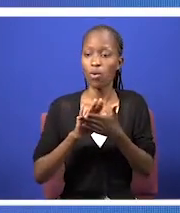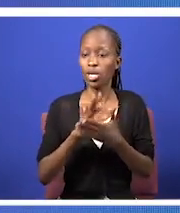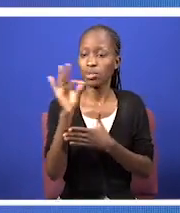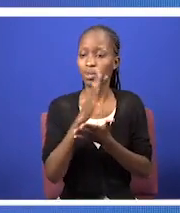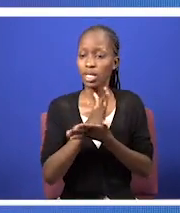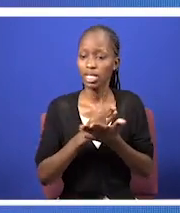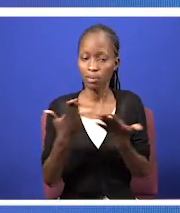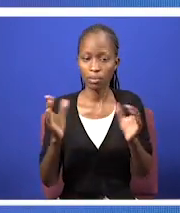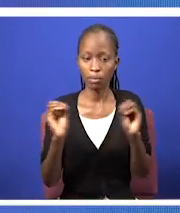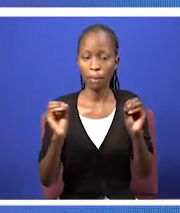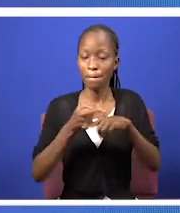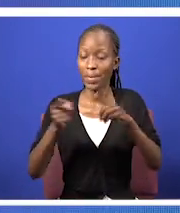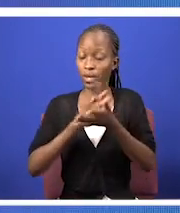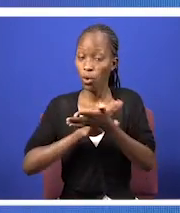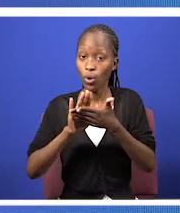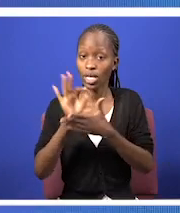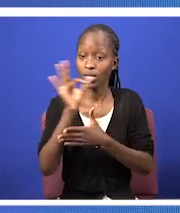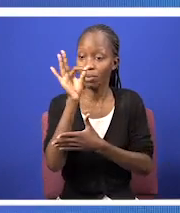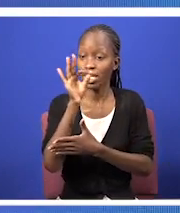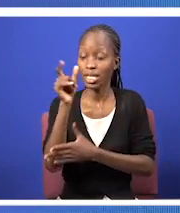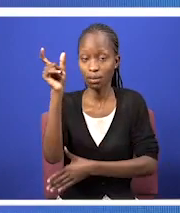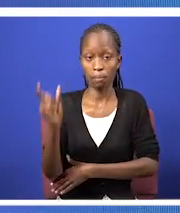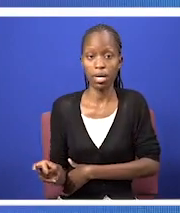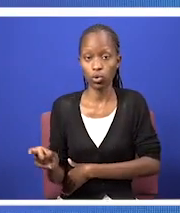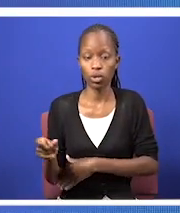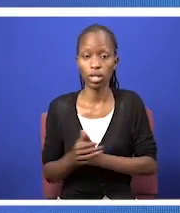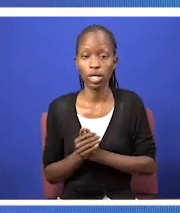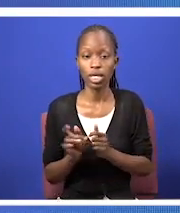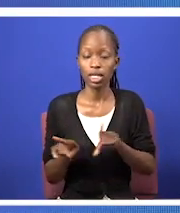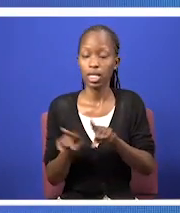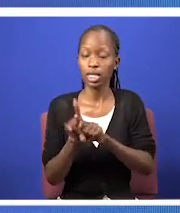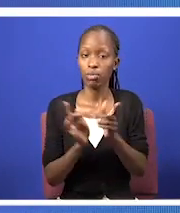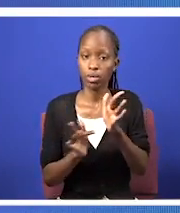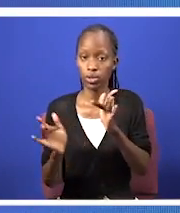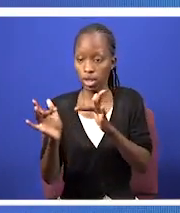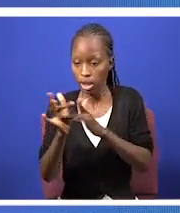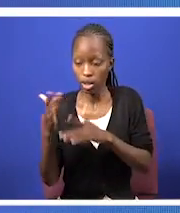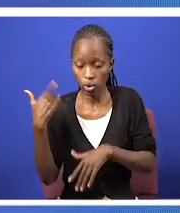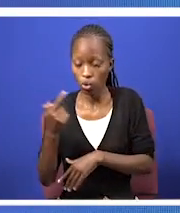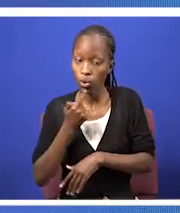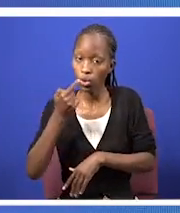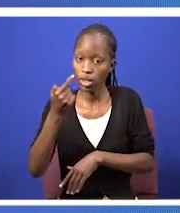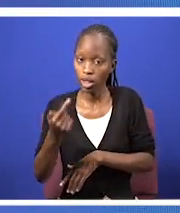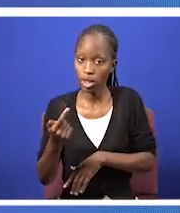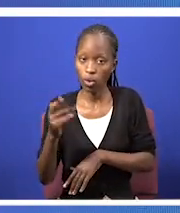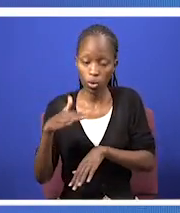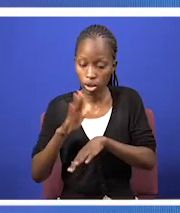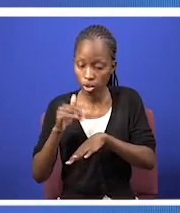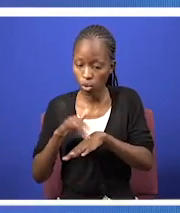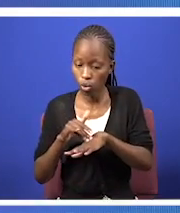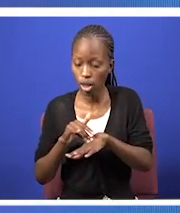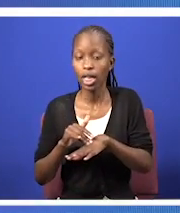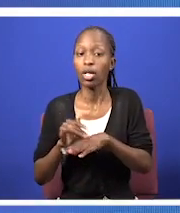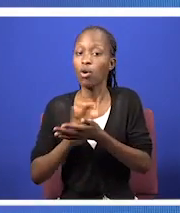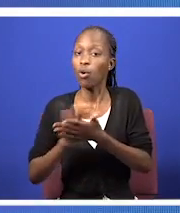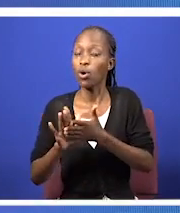something, but rather someone. He is a person. And as Jesus himself refers to him using an